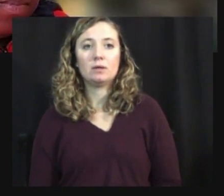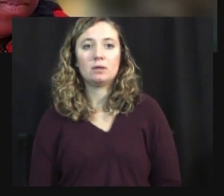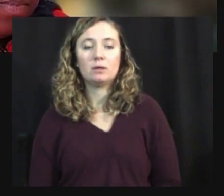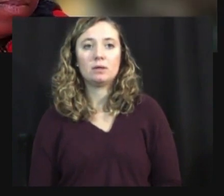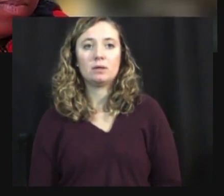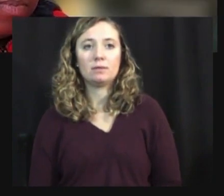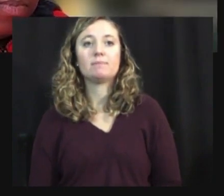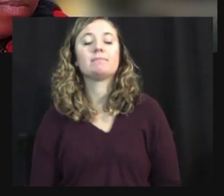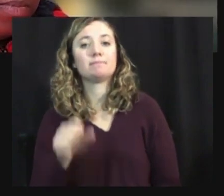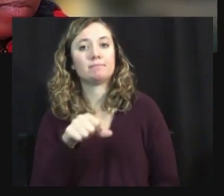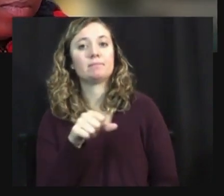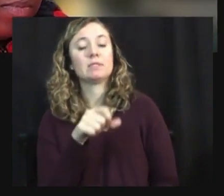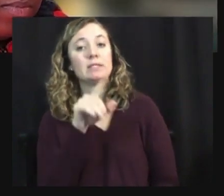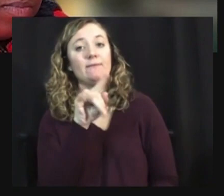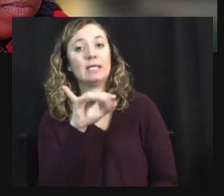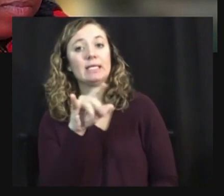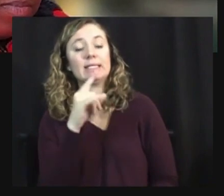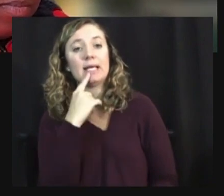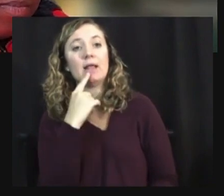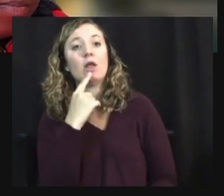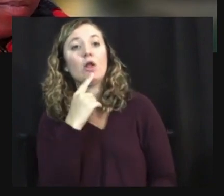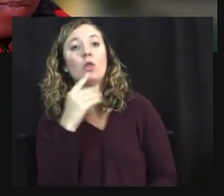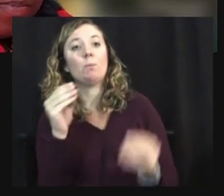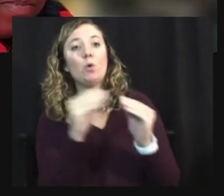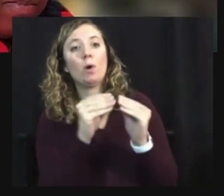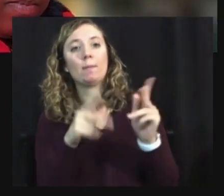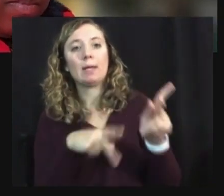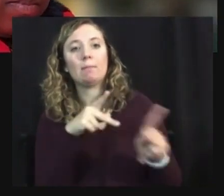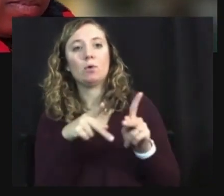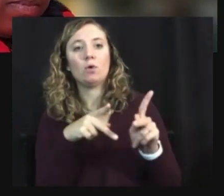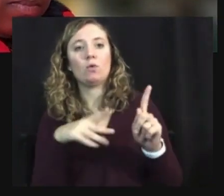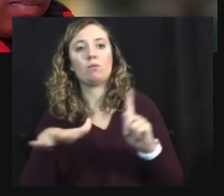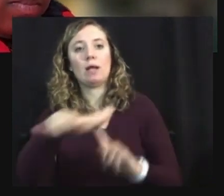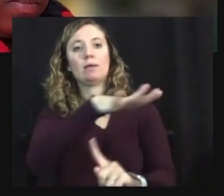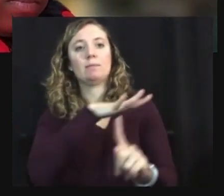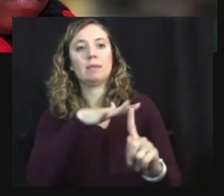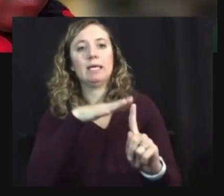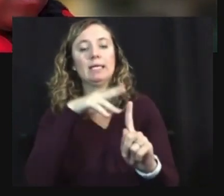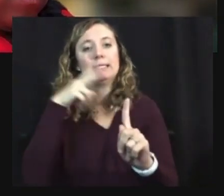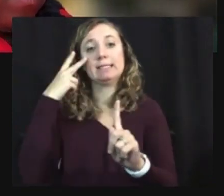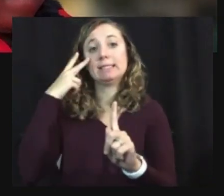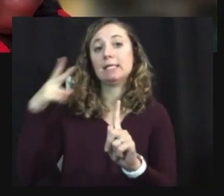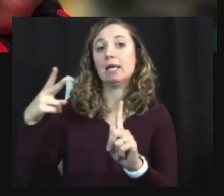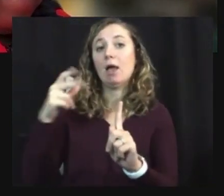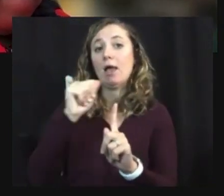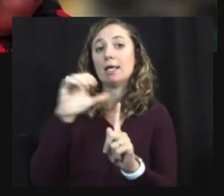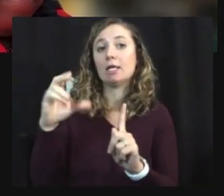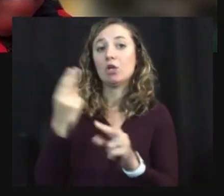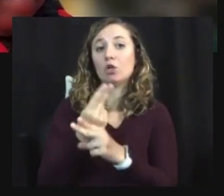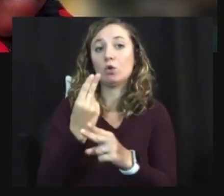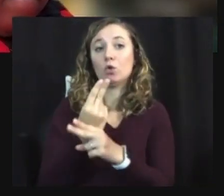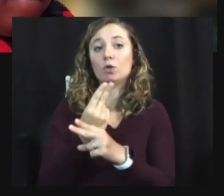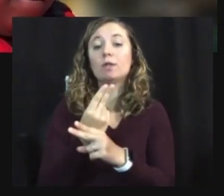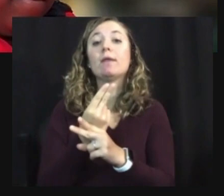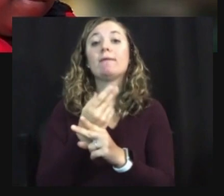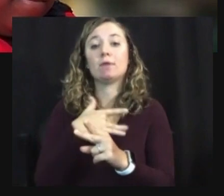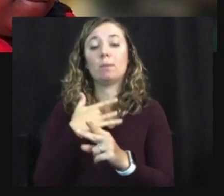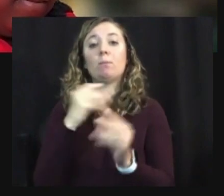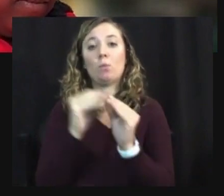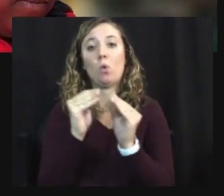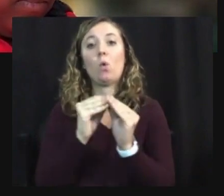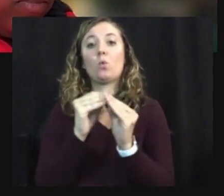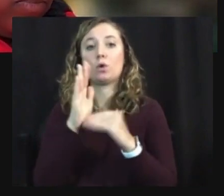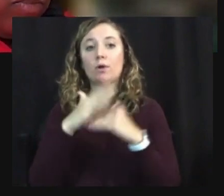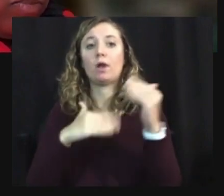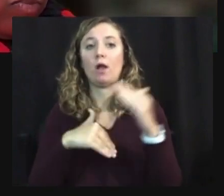Tiffany said the more people around them that see AAC being used, they will be much more comfortable to use,